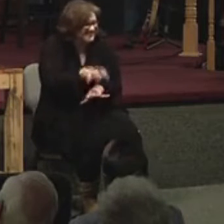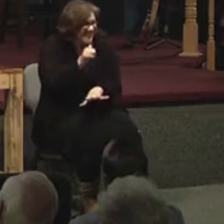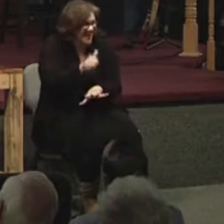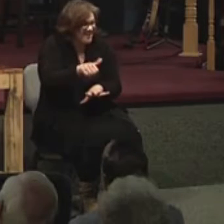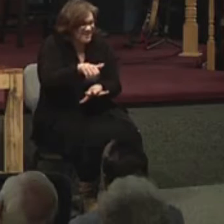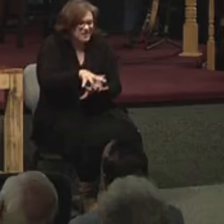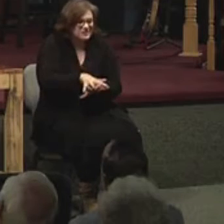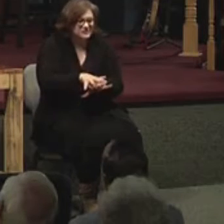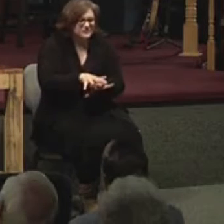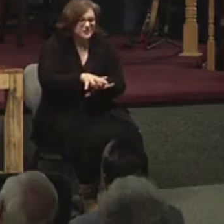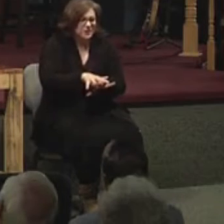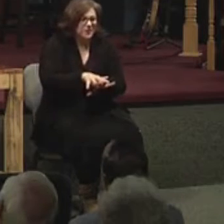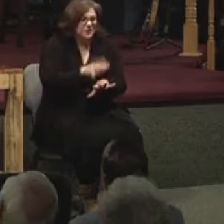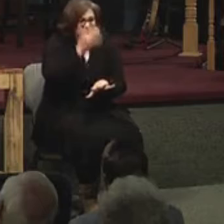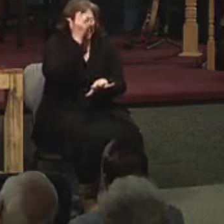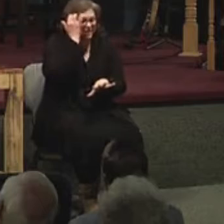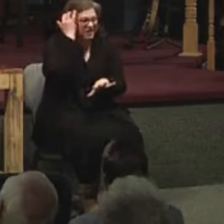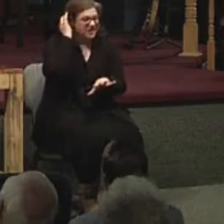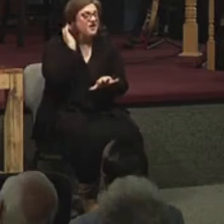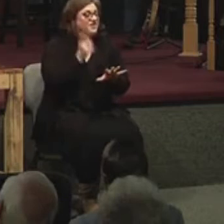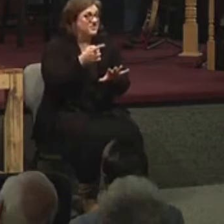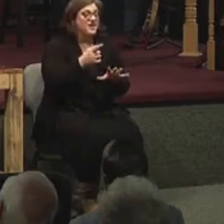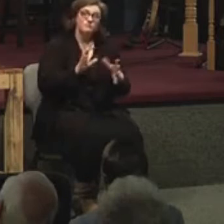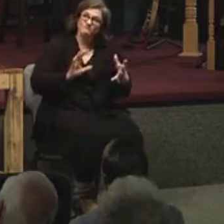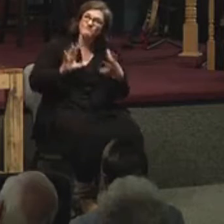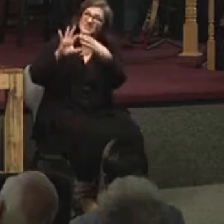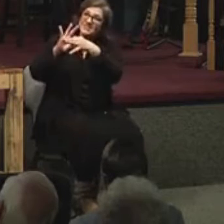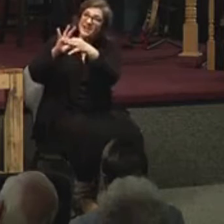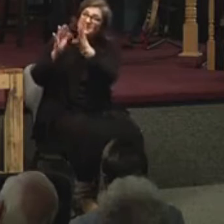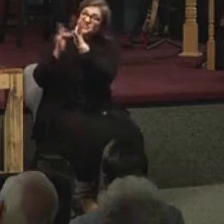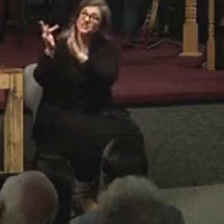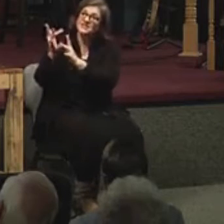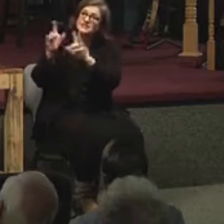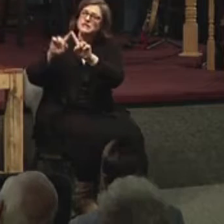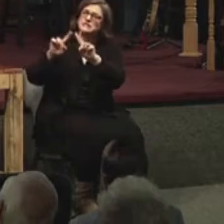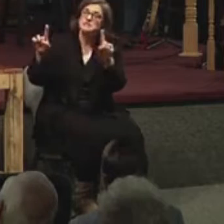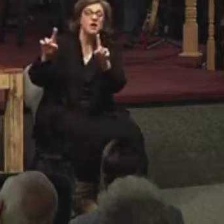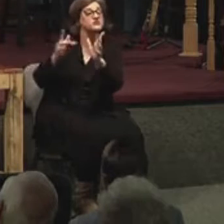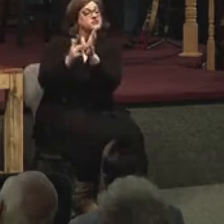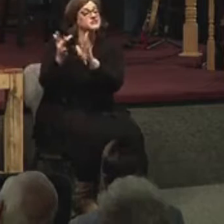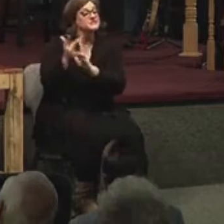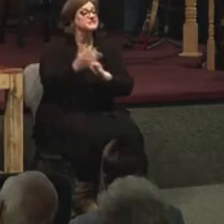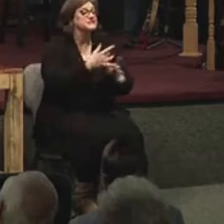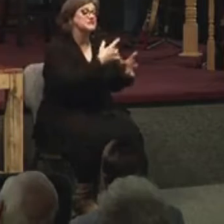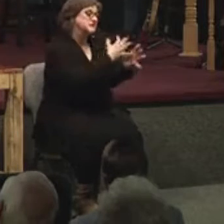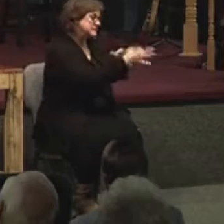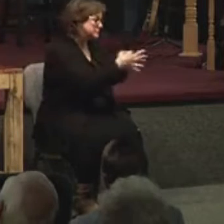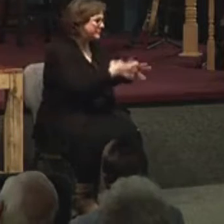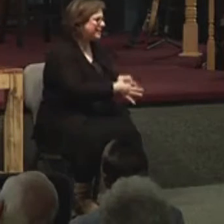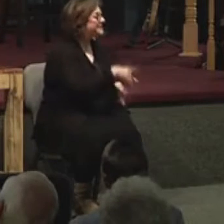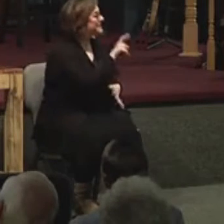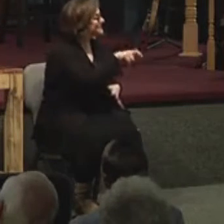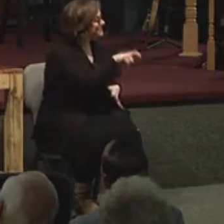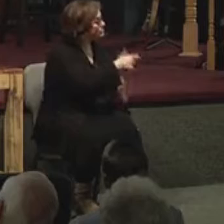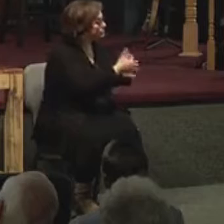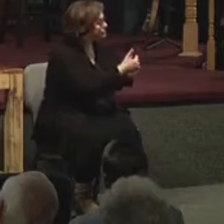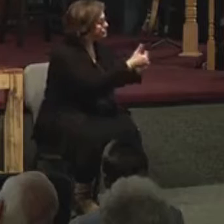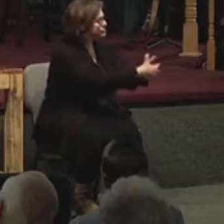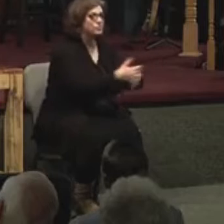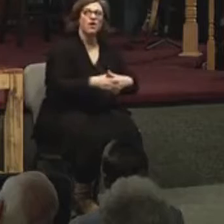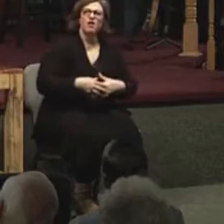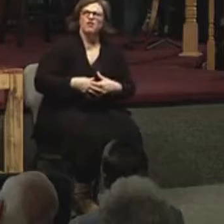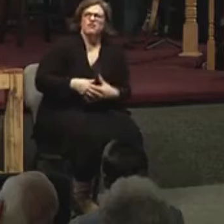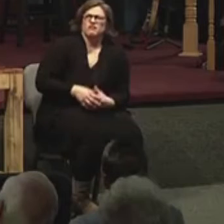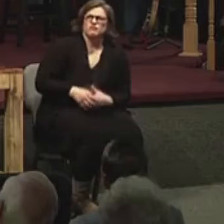depth. Maybe they heard it, but what they heard was only the good parts. And they bought into this idea